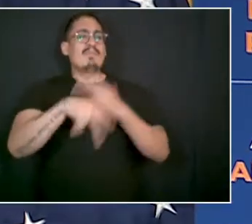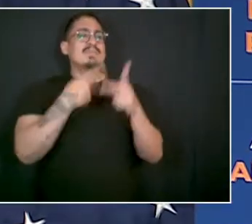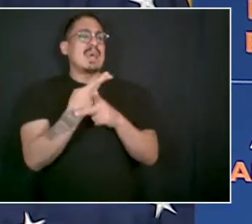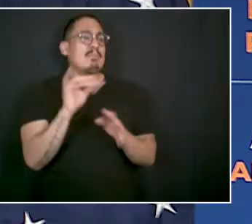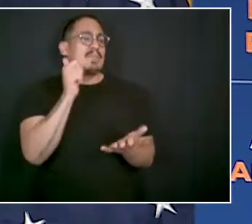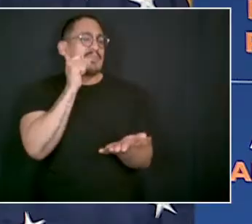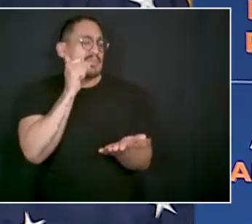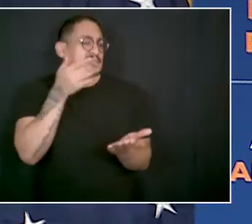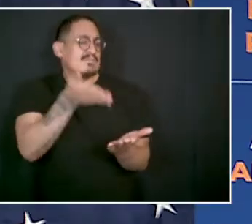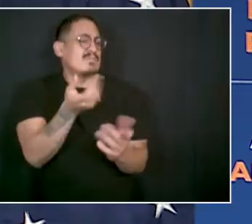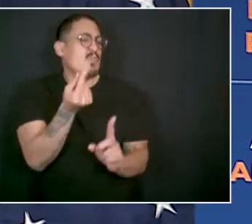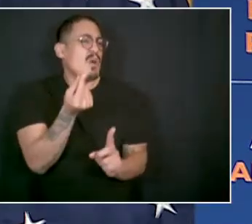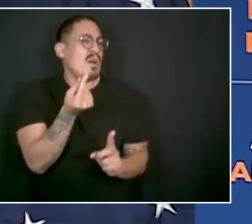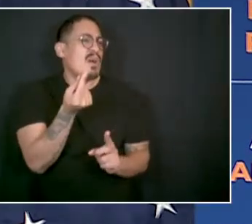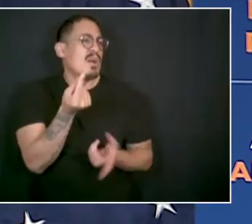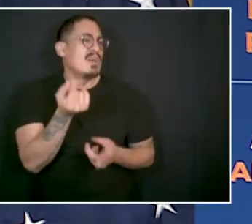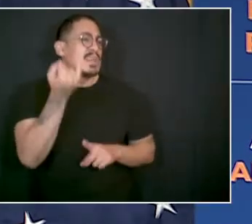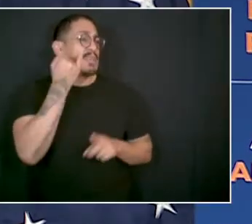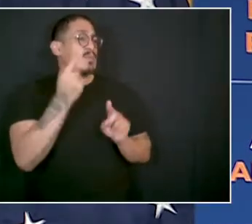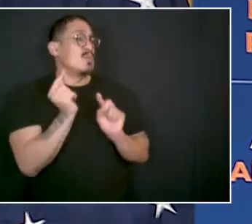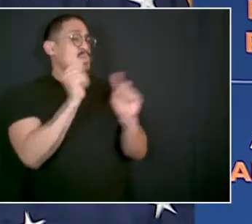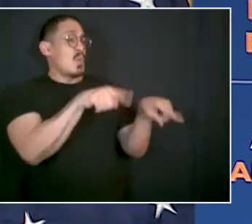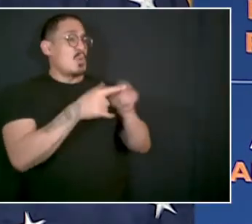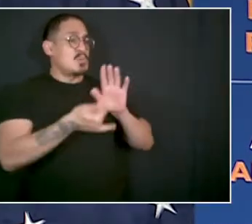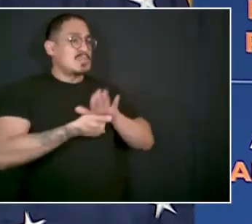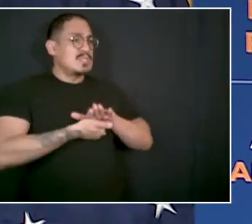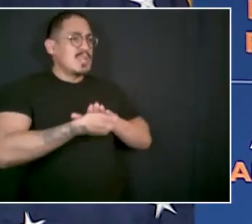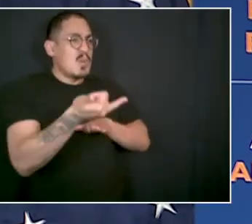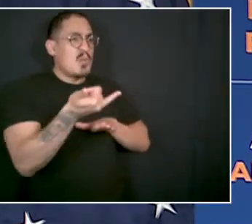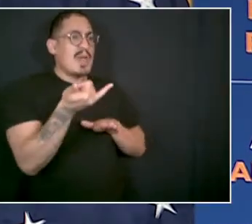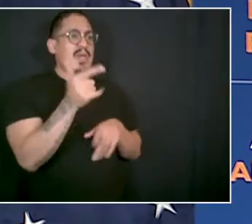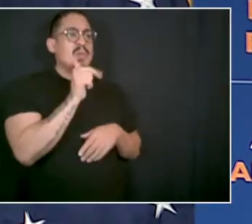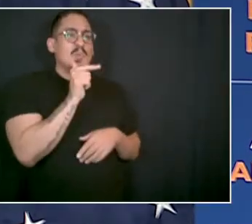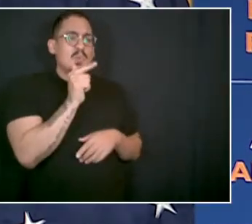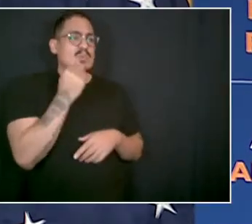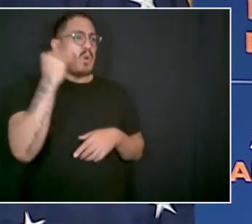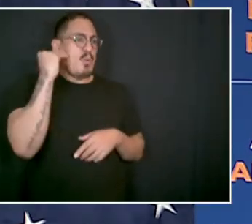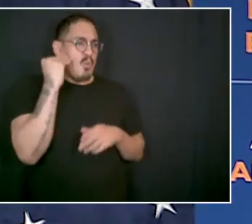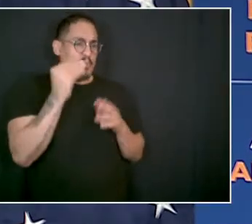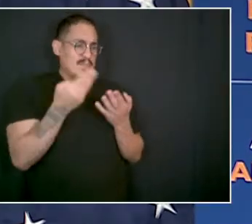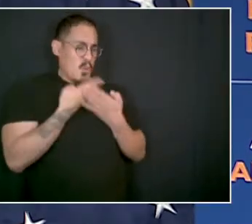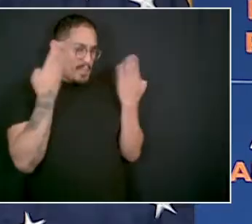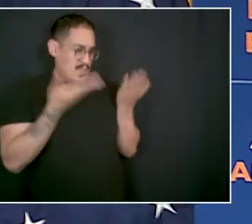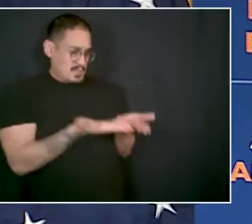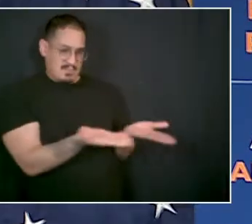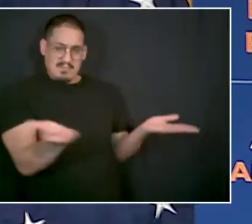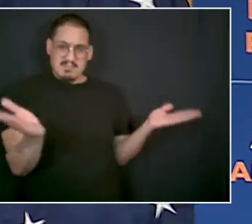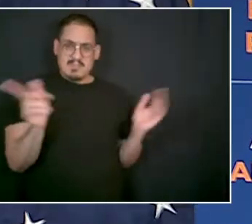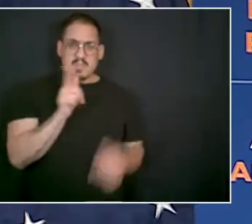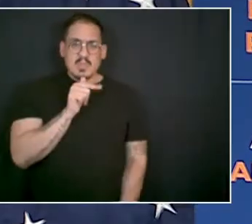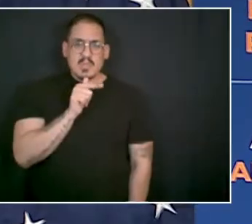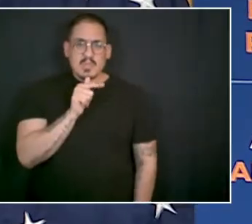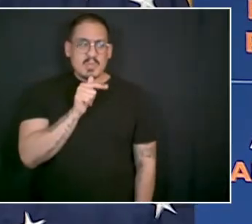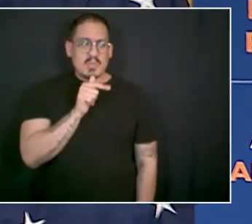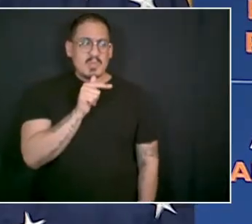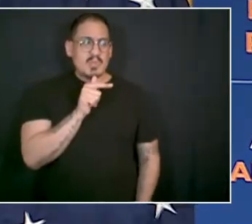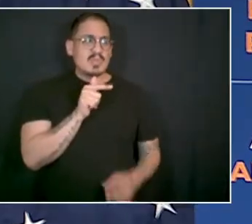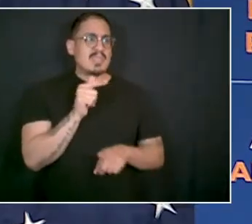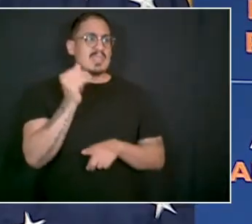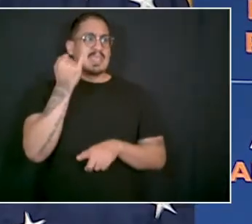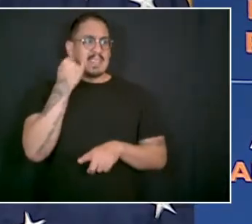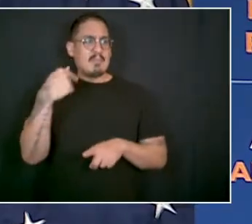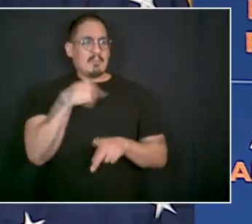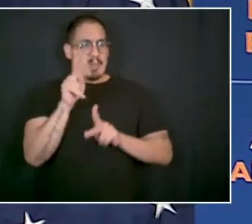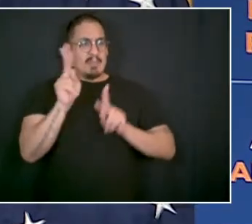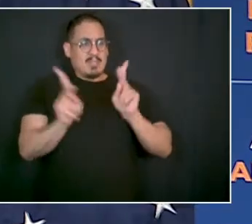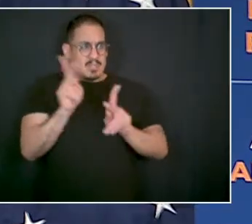at the ethnic demographics of who's homeless. Look at the ethnic demographics of those who are charged with some of these crimes of pushing people on the subway